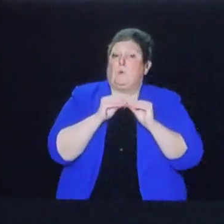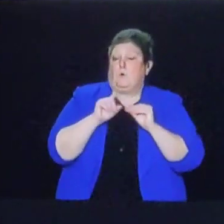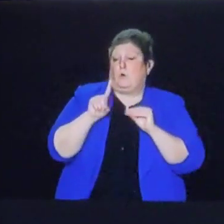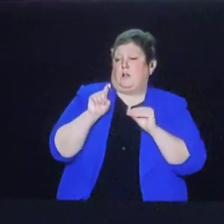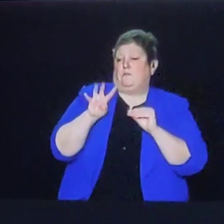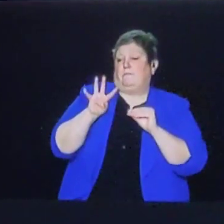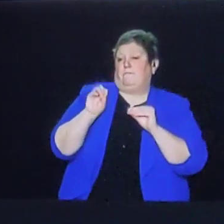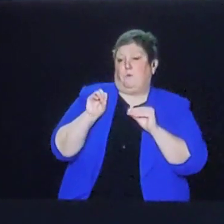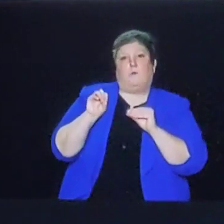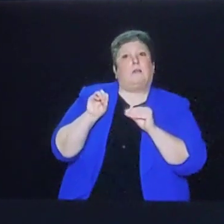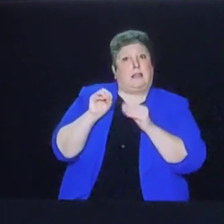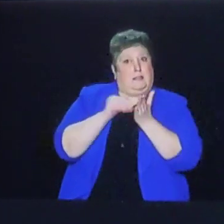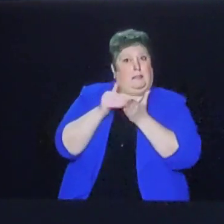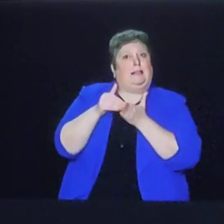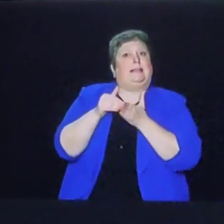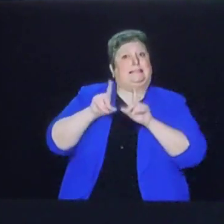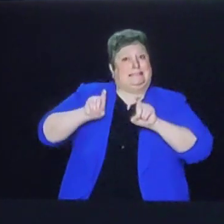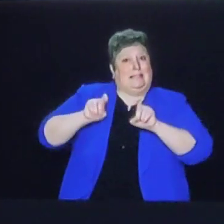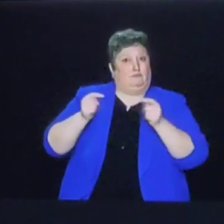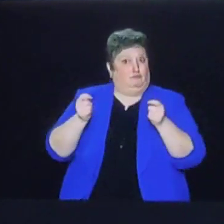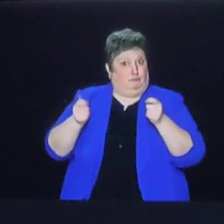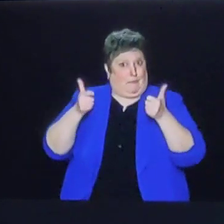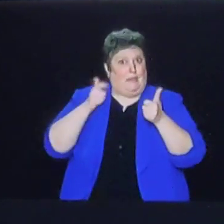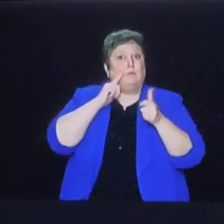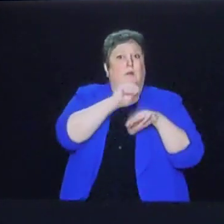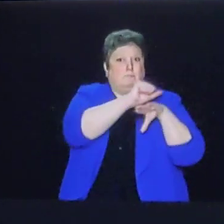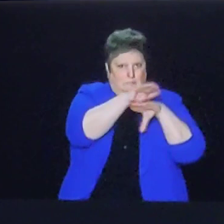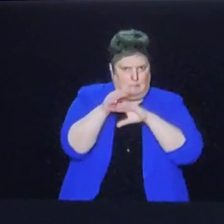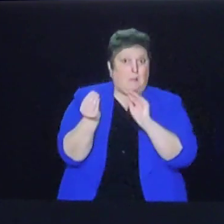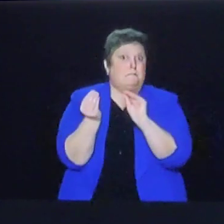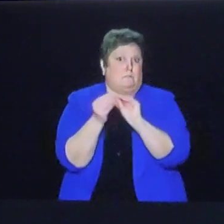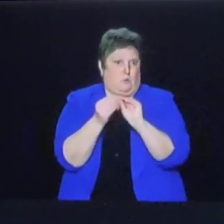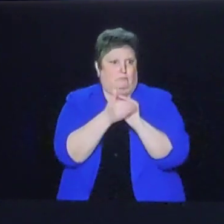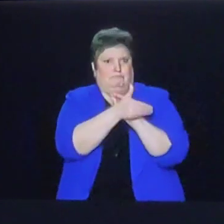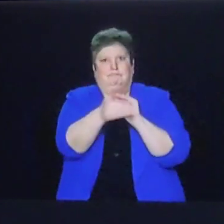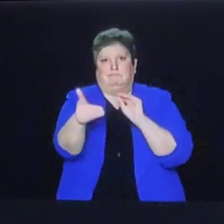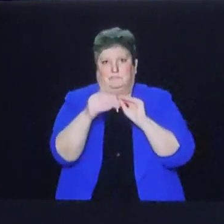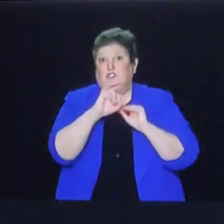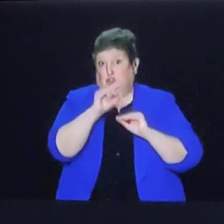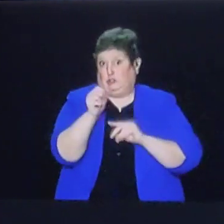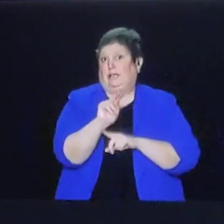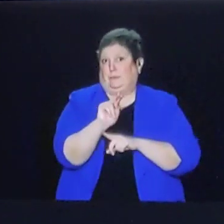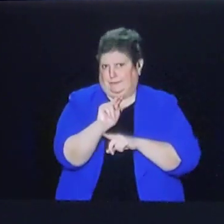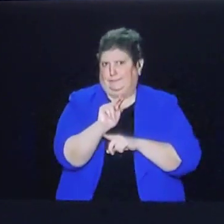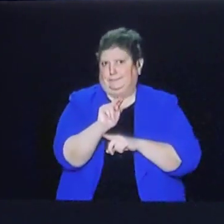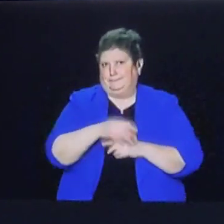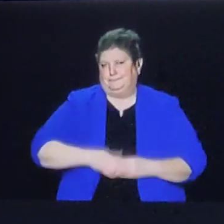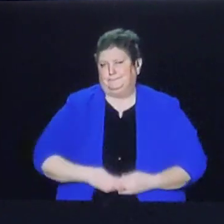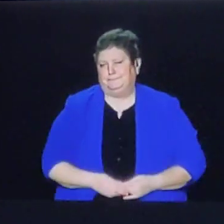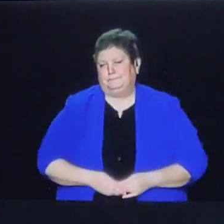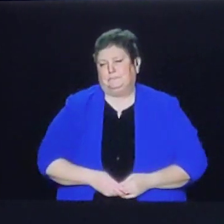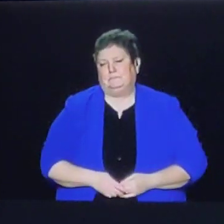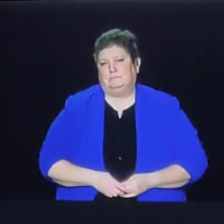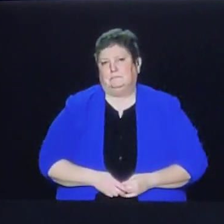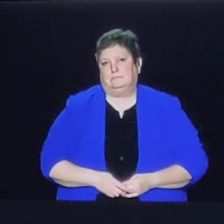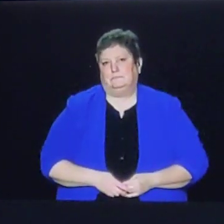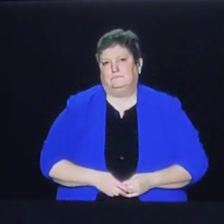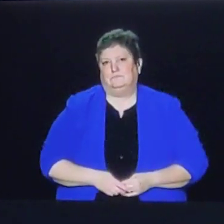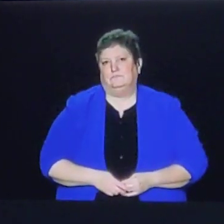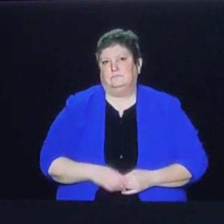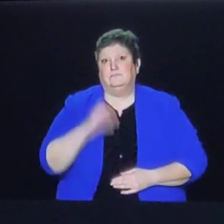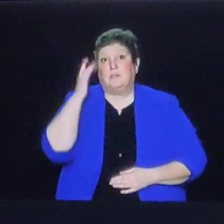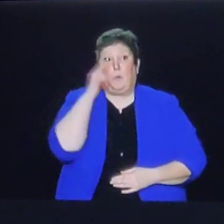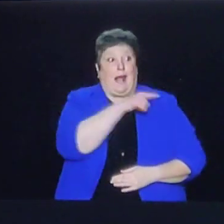million rapid tests will be delivered to provinces and territories in the month of January. As requested by our provincial